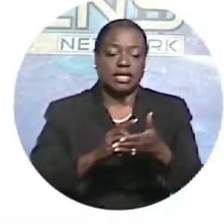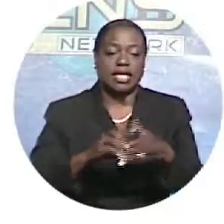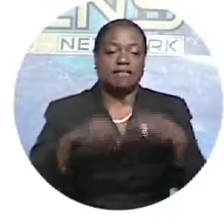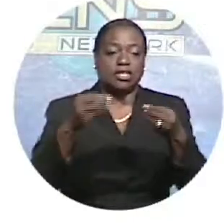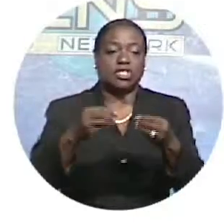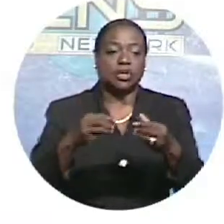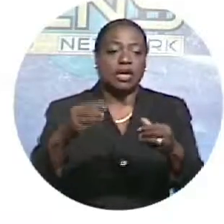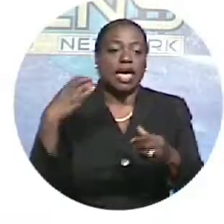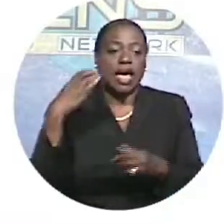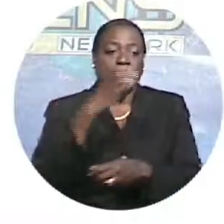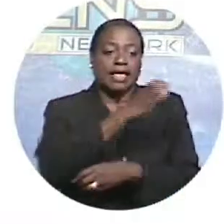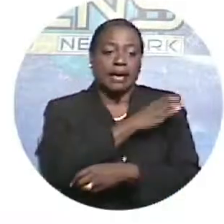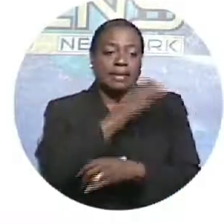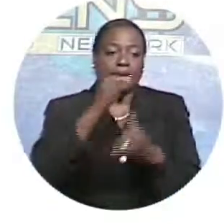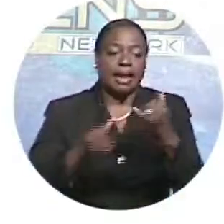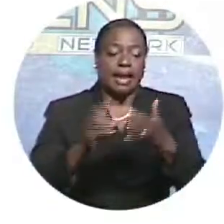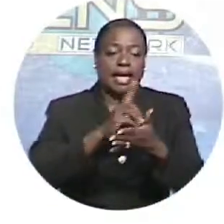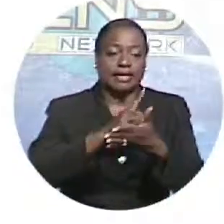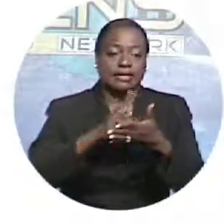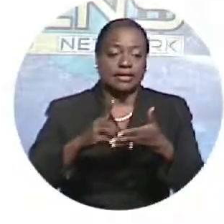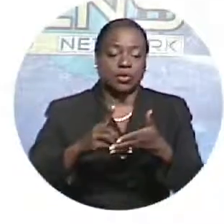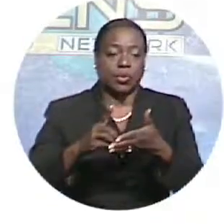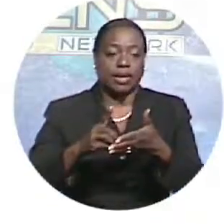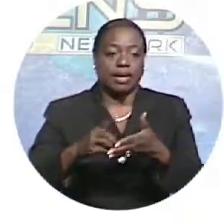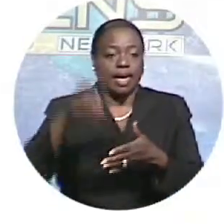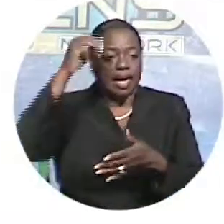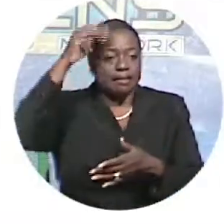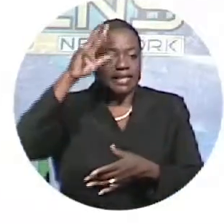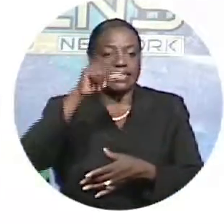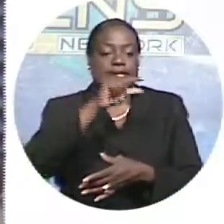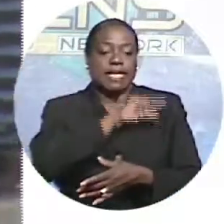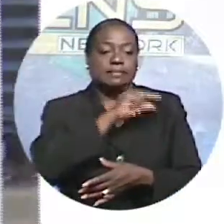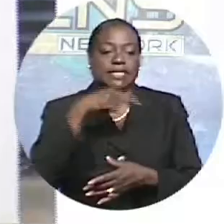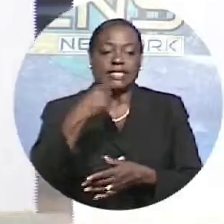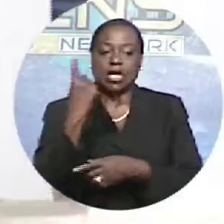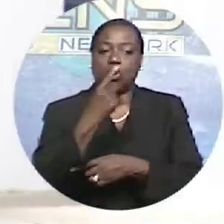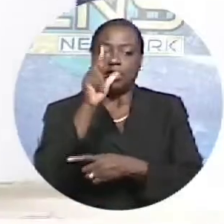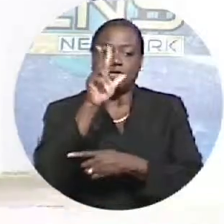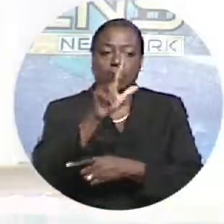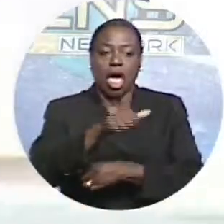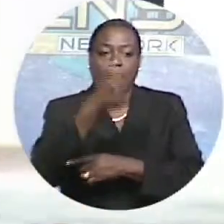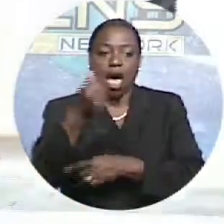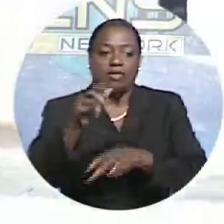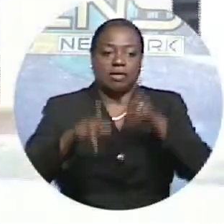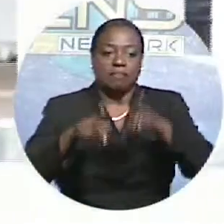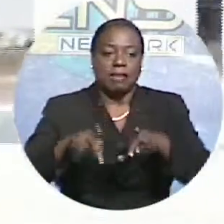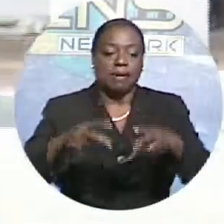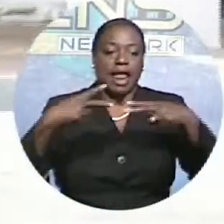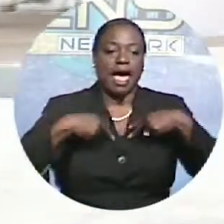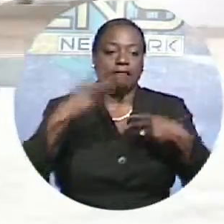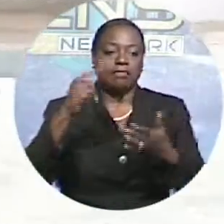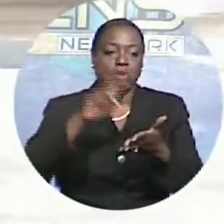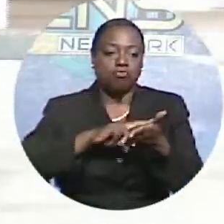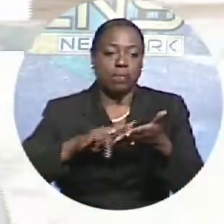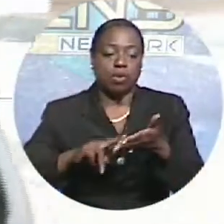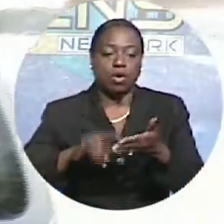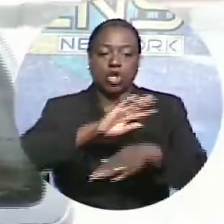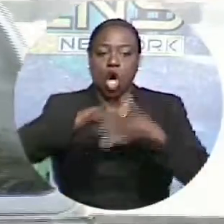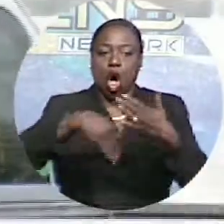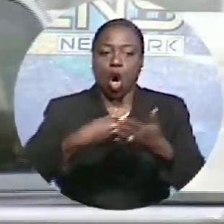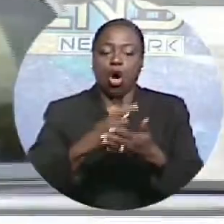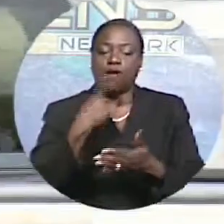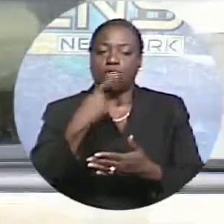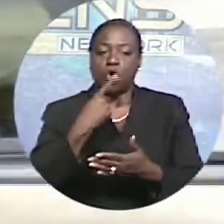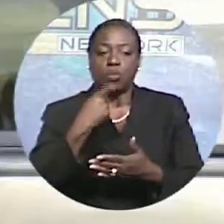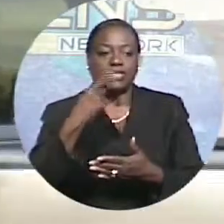an interview with ZNS News Today, Minister Gibson said that only three other people are in possession of the report, all of whom, he